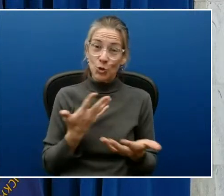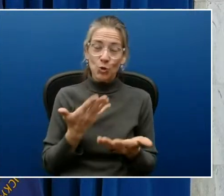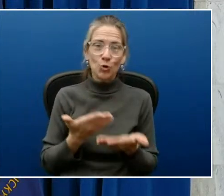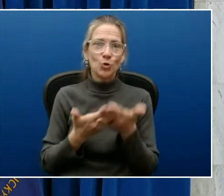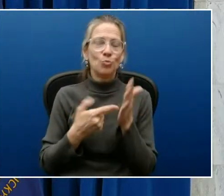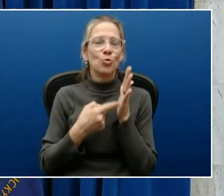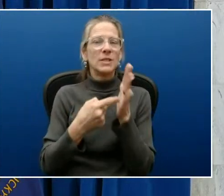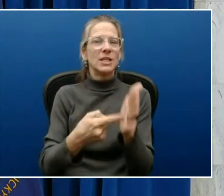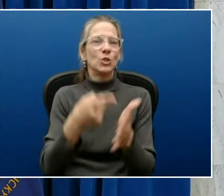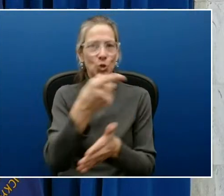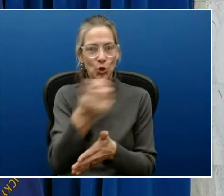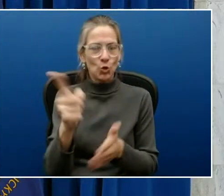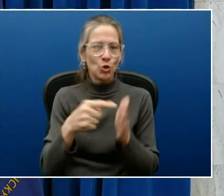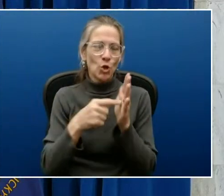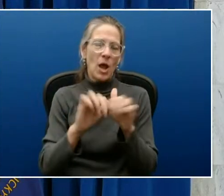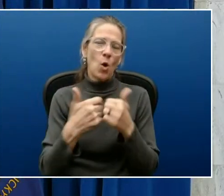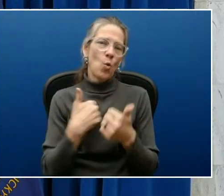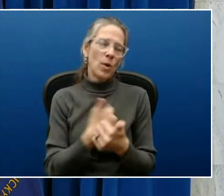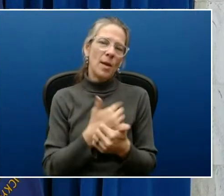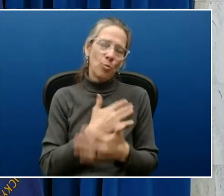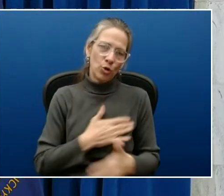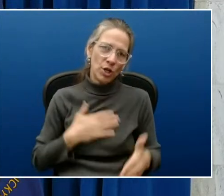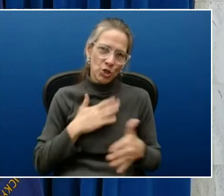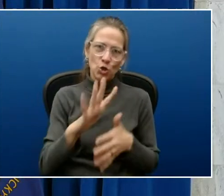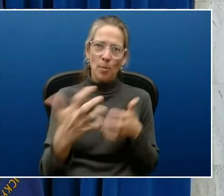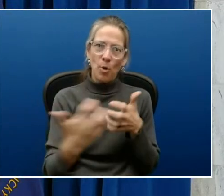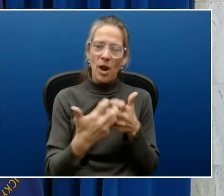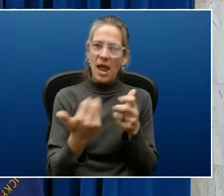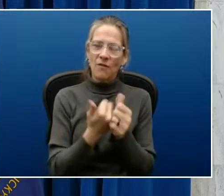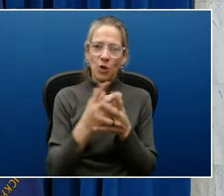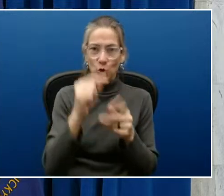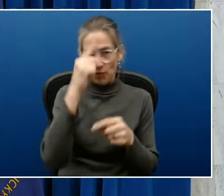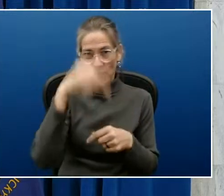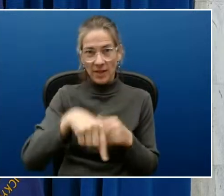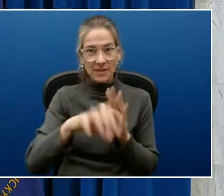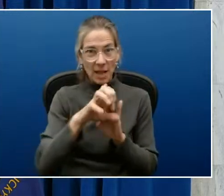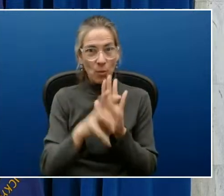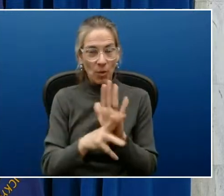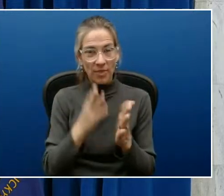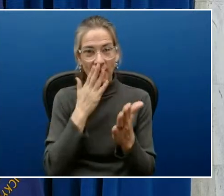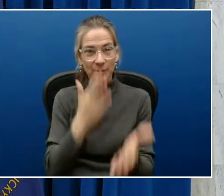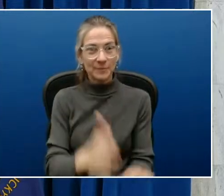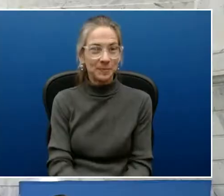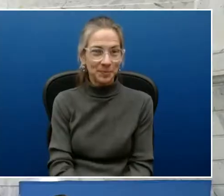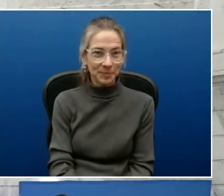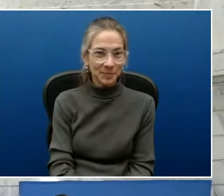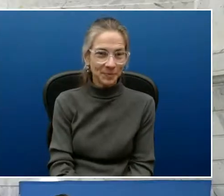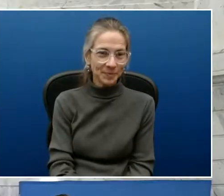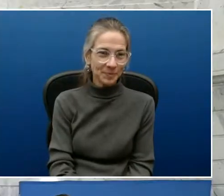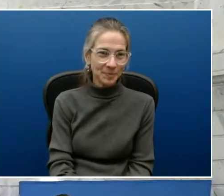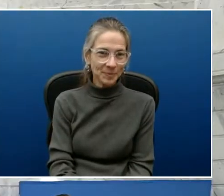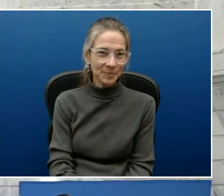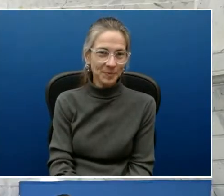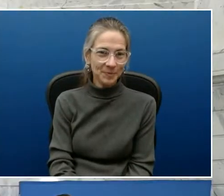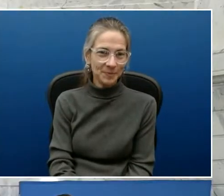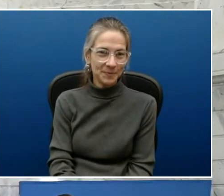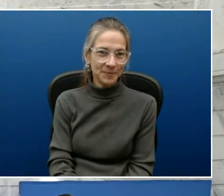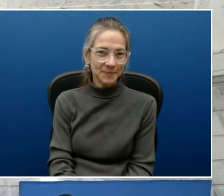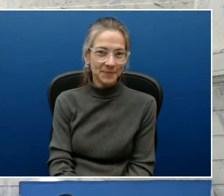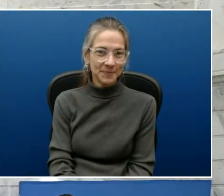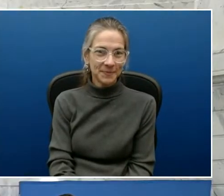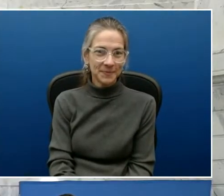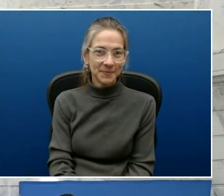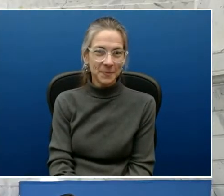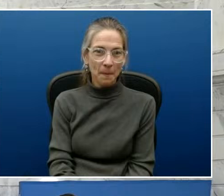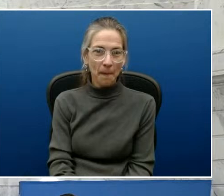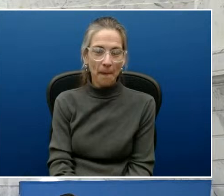and tell you how much we appreciate the partnership and everything you do for this great Commonwealth. Thank you. Thank you so much. Thank you so much.